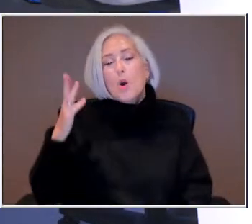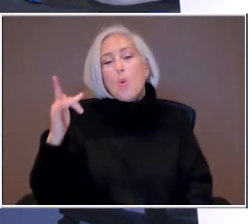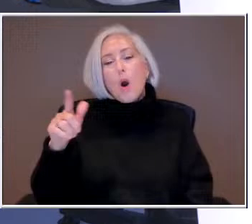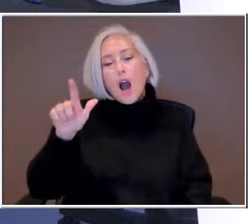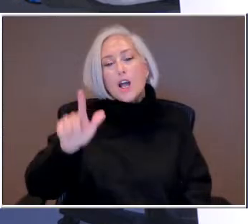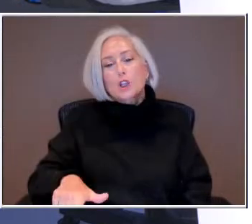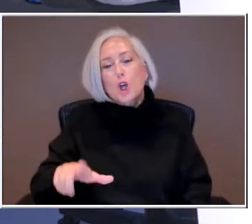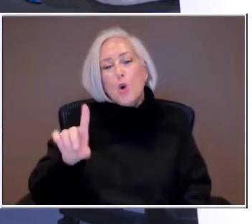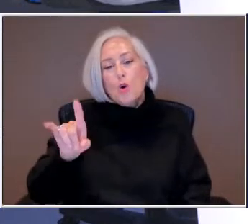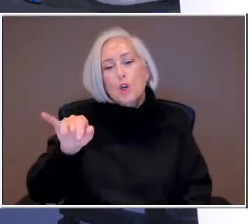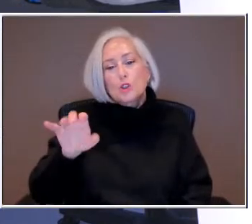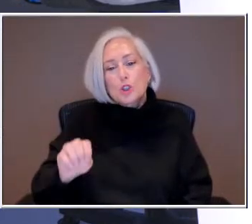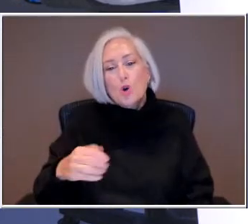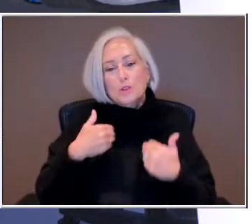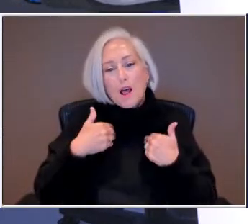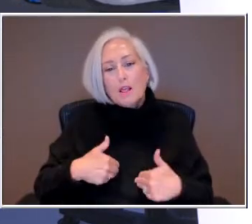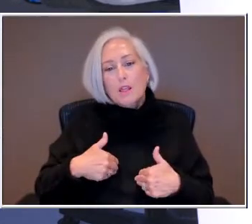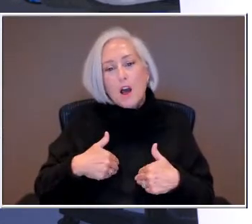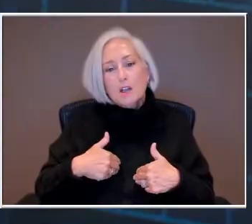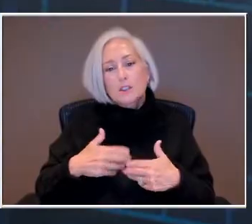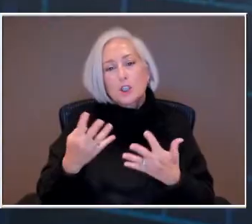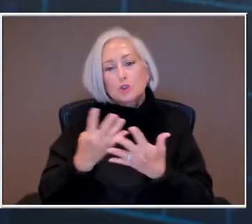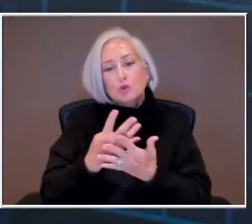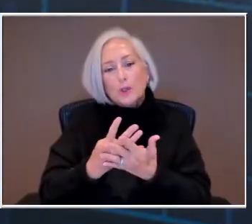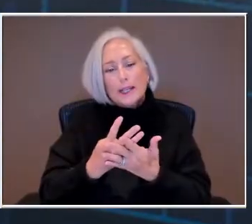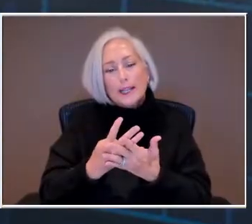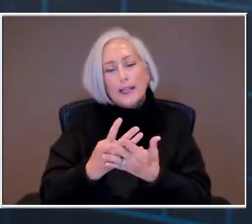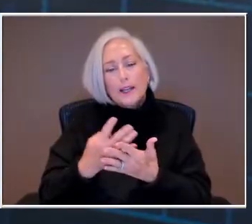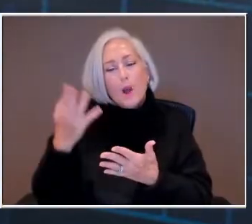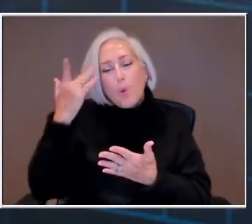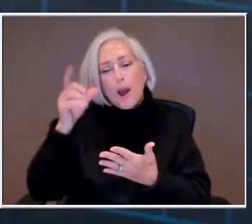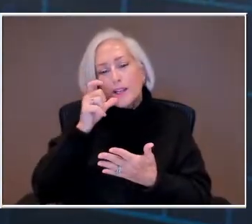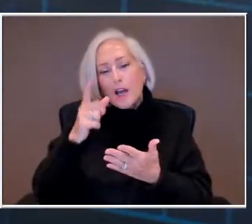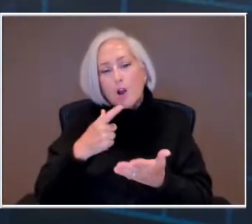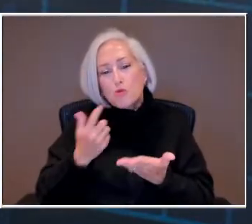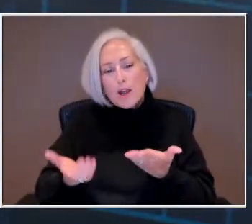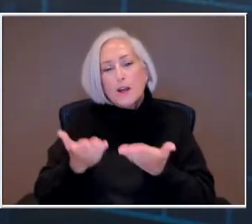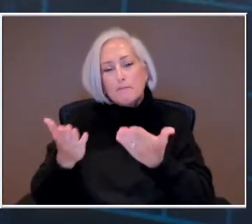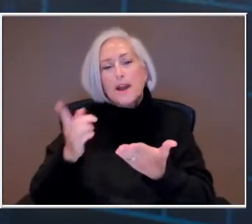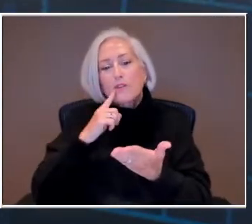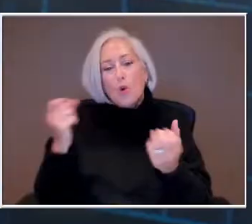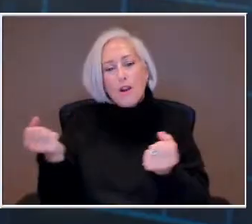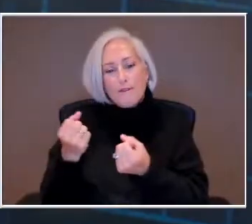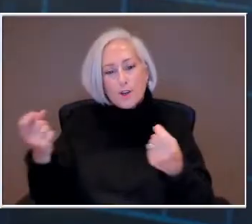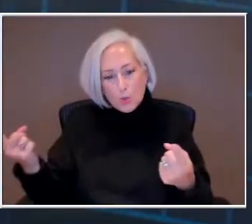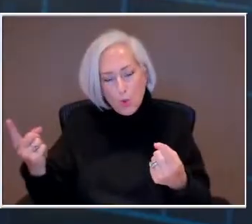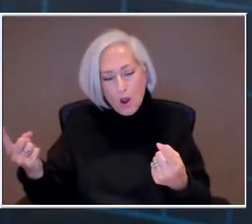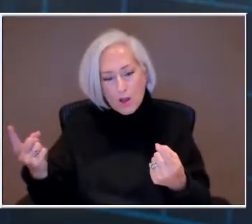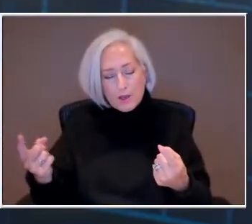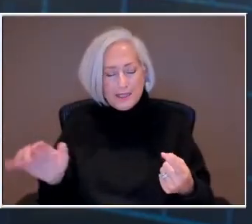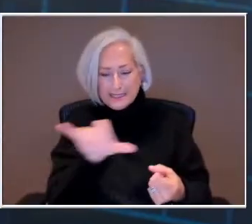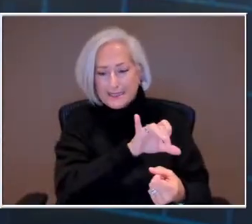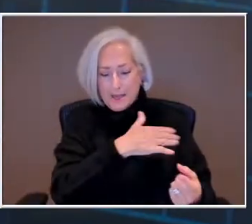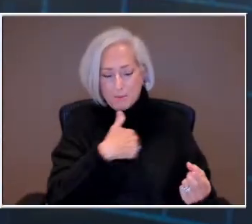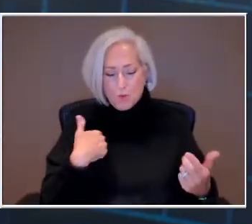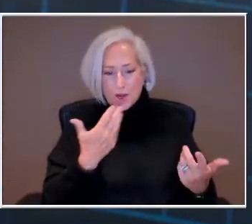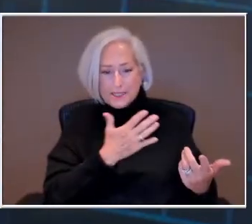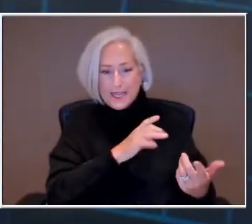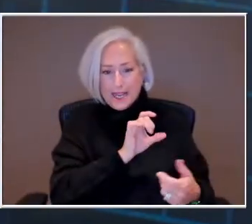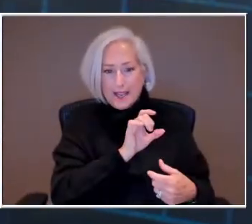everyone the way mammogram is? So it has to do with the study. The lung cancer screening study in the United States was